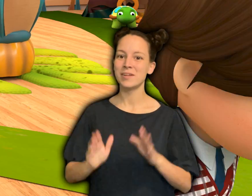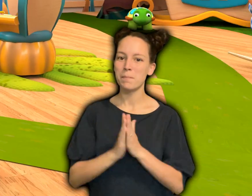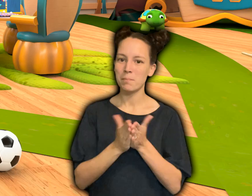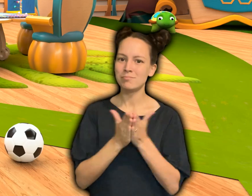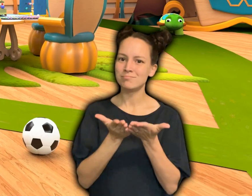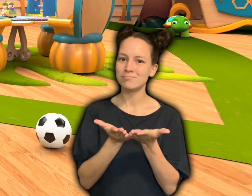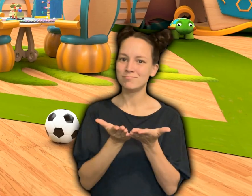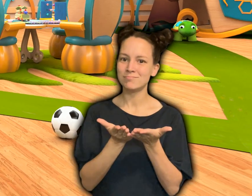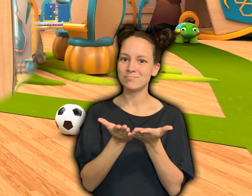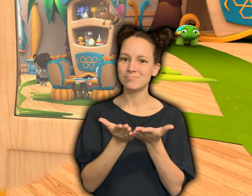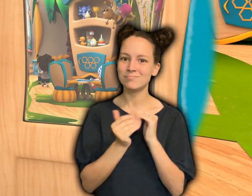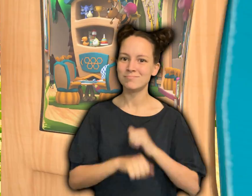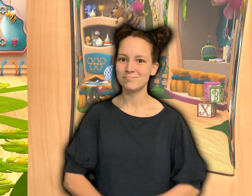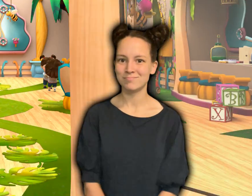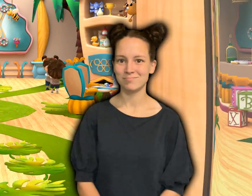Open a book